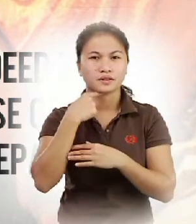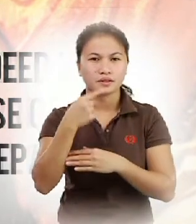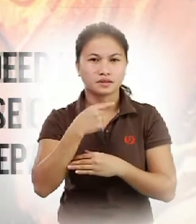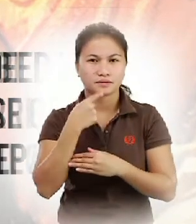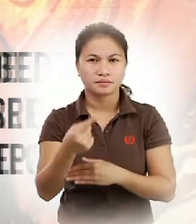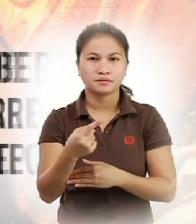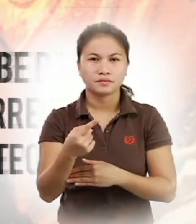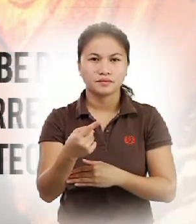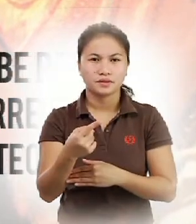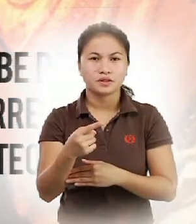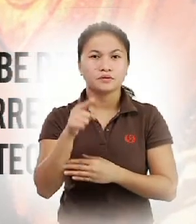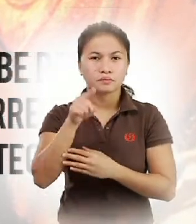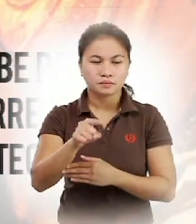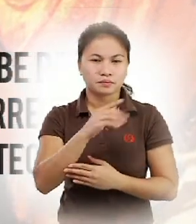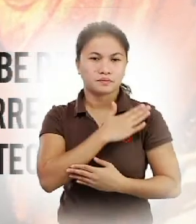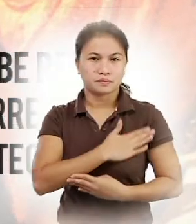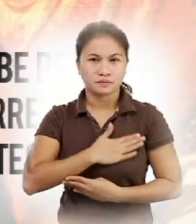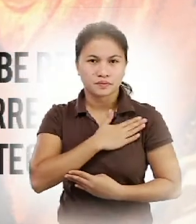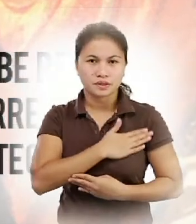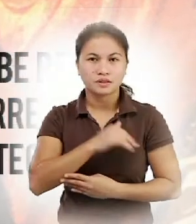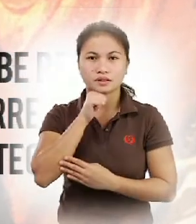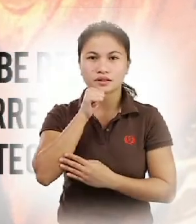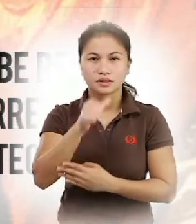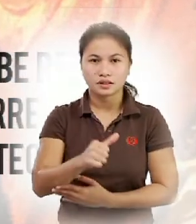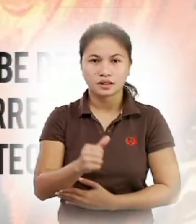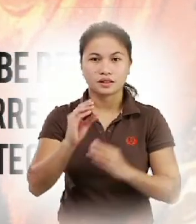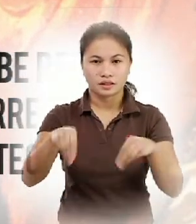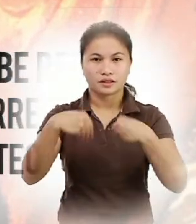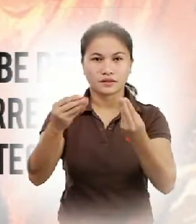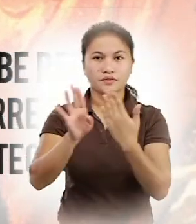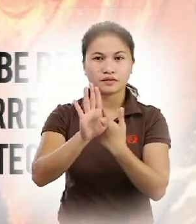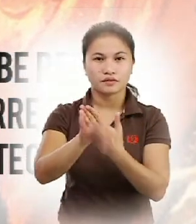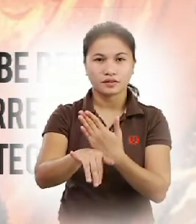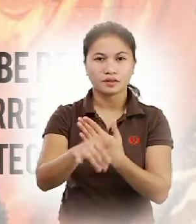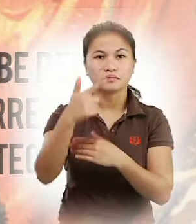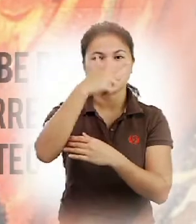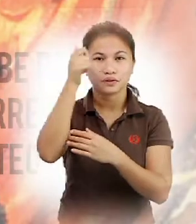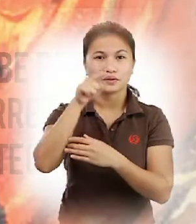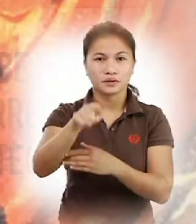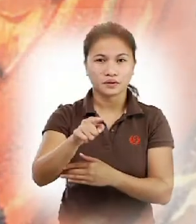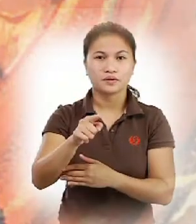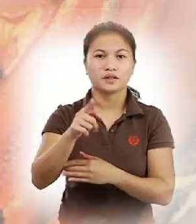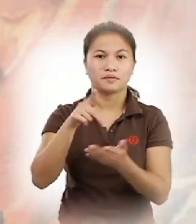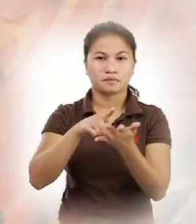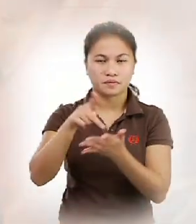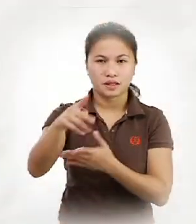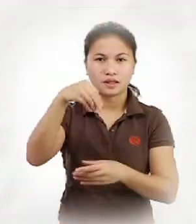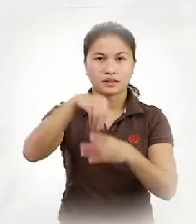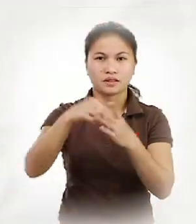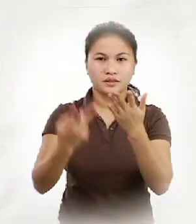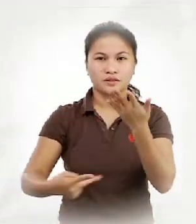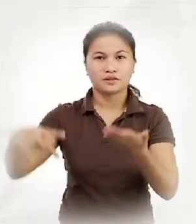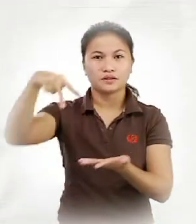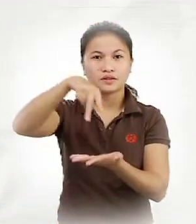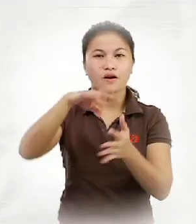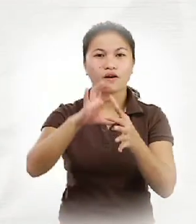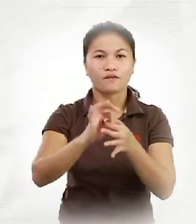you, for you will be repaid in the resurrection of the just.